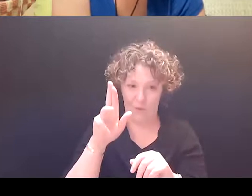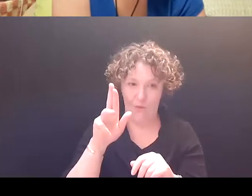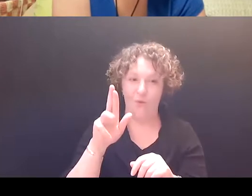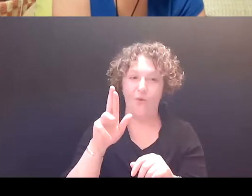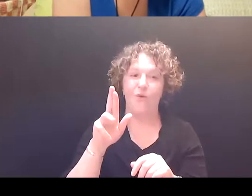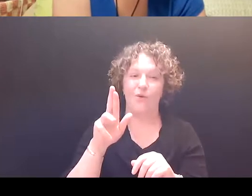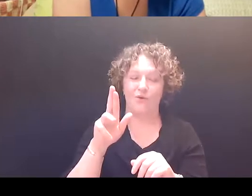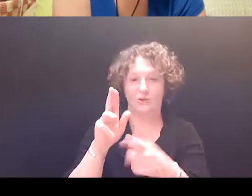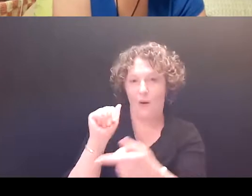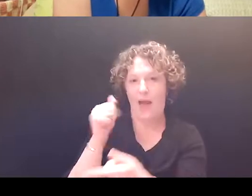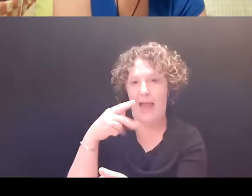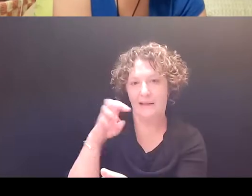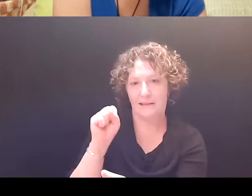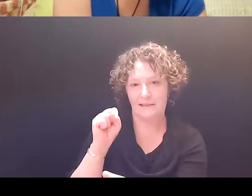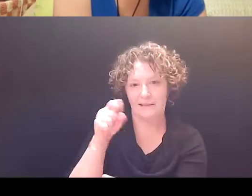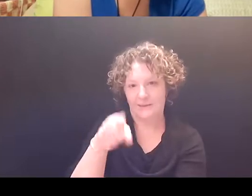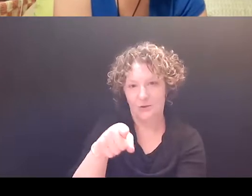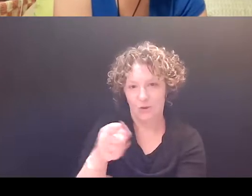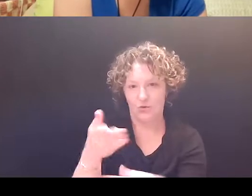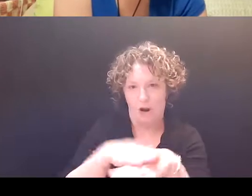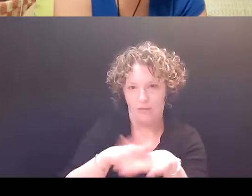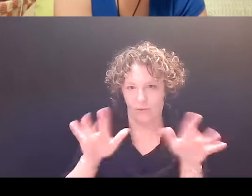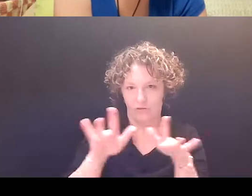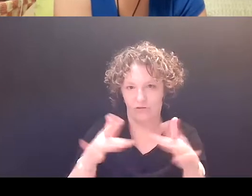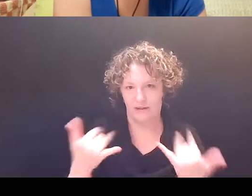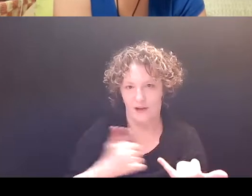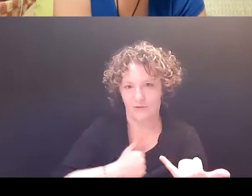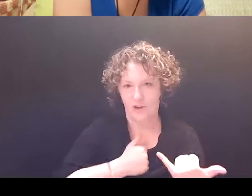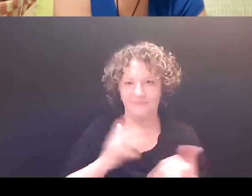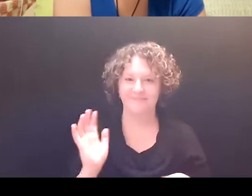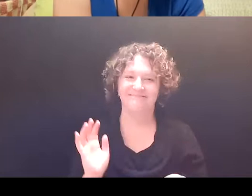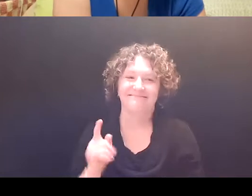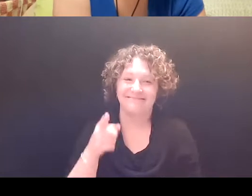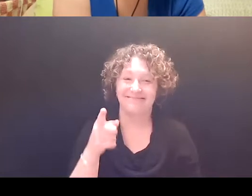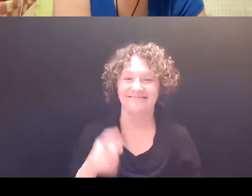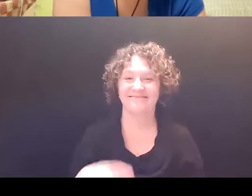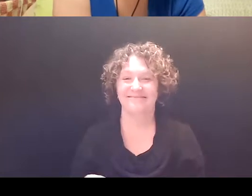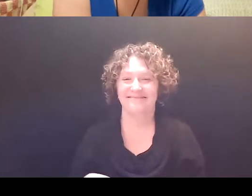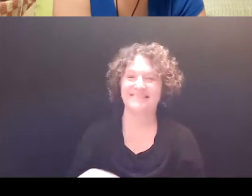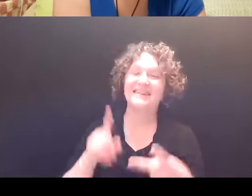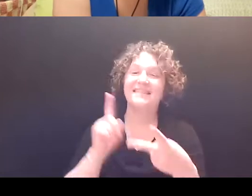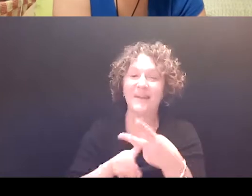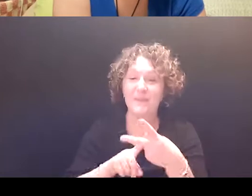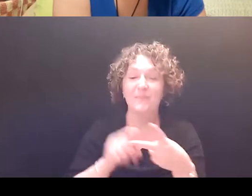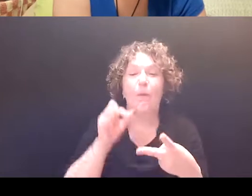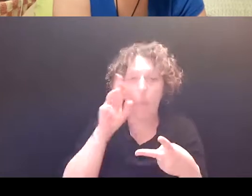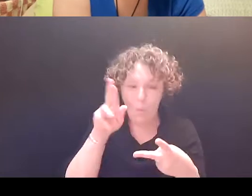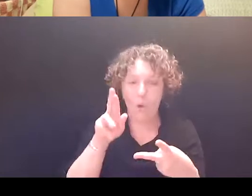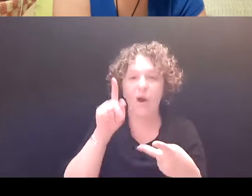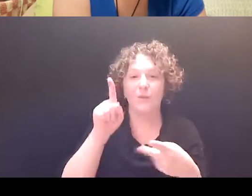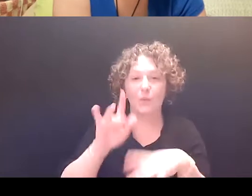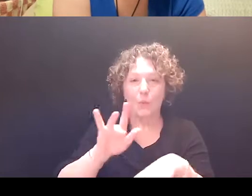be shown on the recording, or like Agnes, you're on the recording right now, sorry.